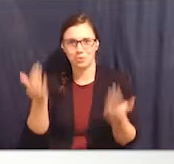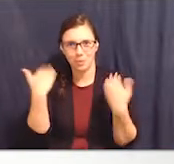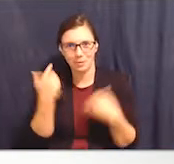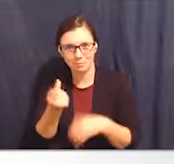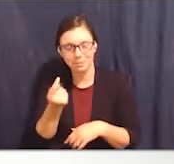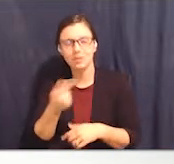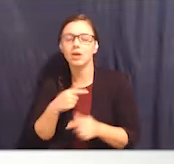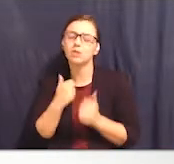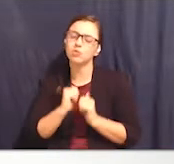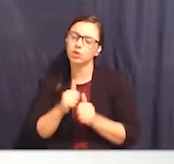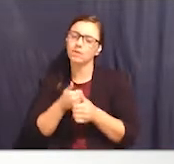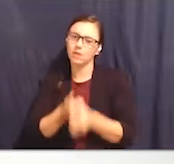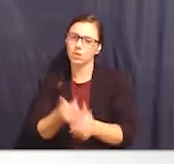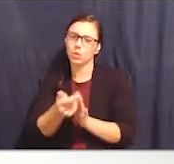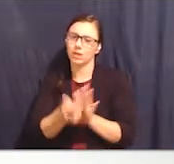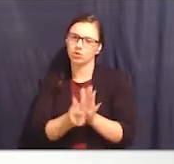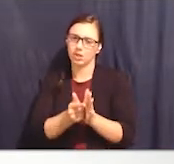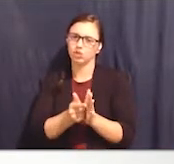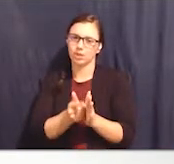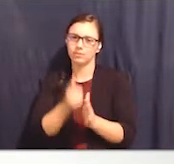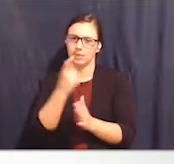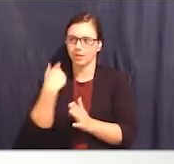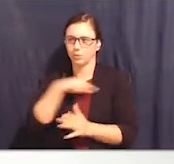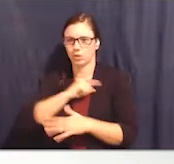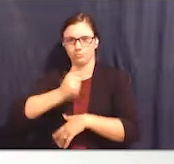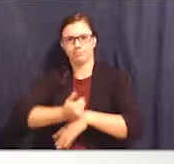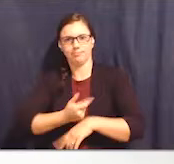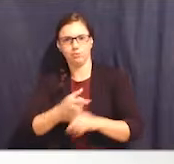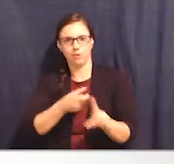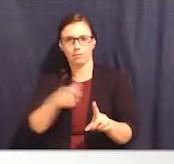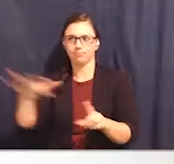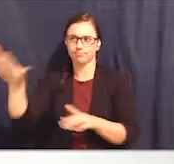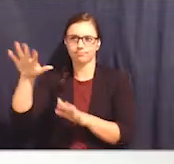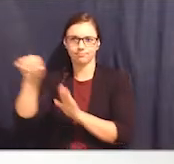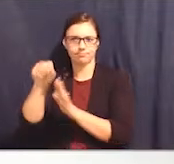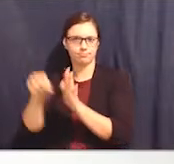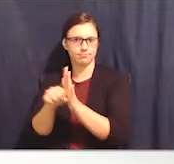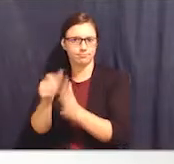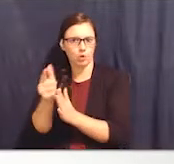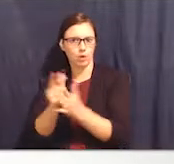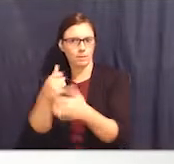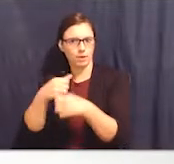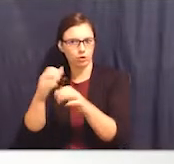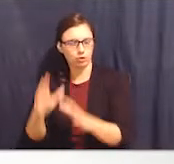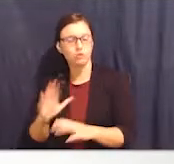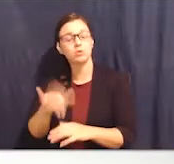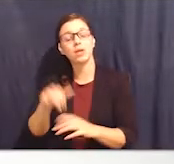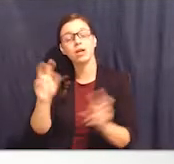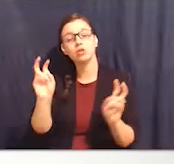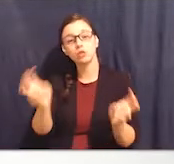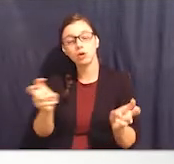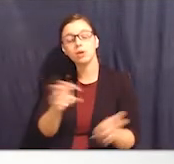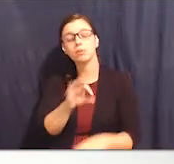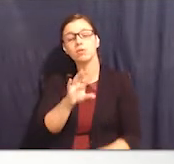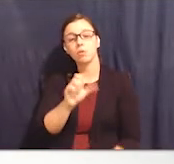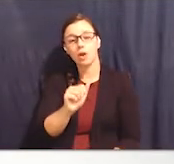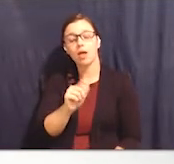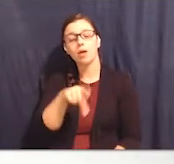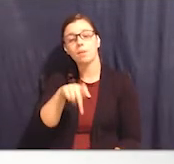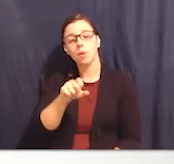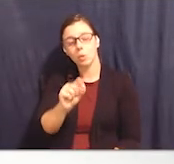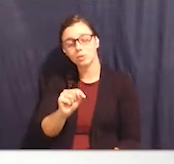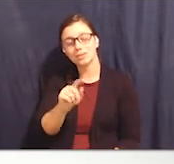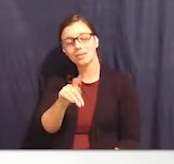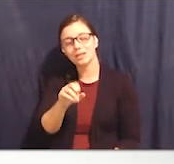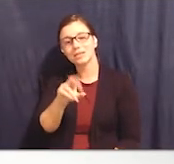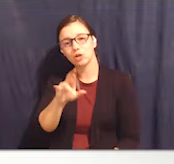And FPCTP stands for Florida Post-Secondary Comprehensive Transition Program.